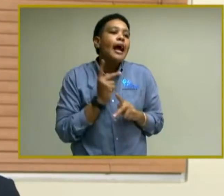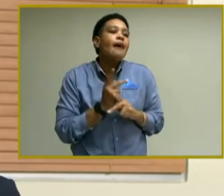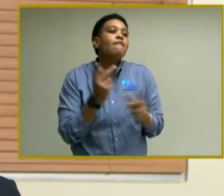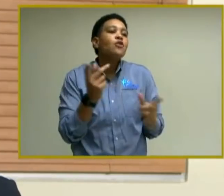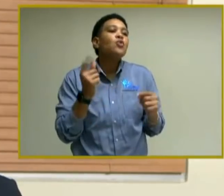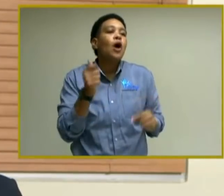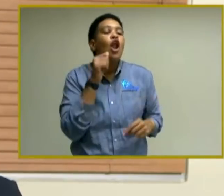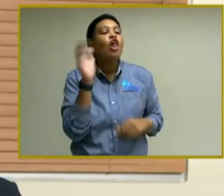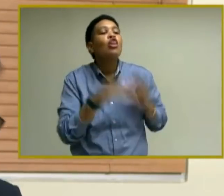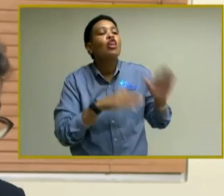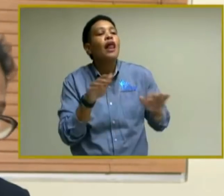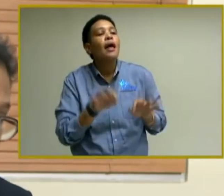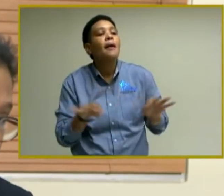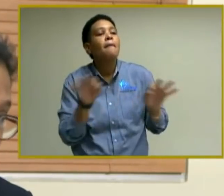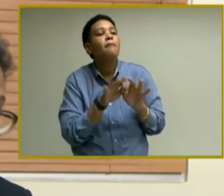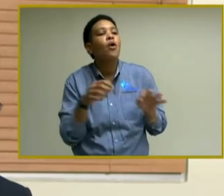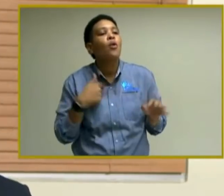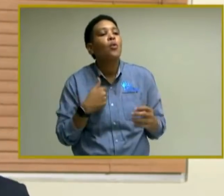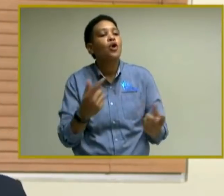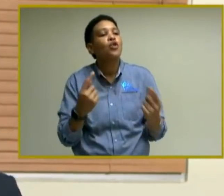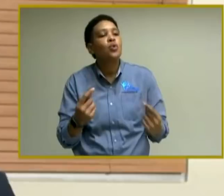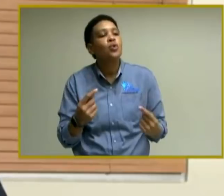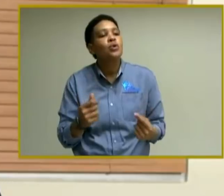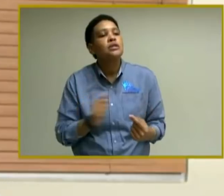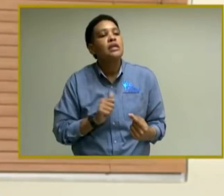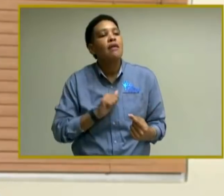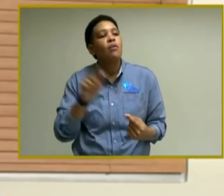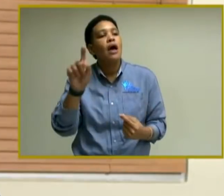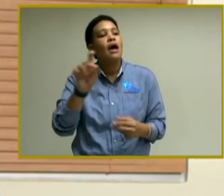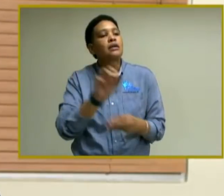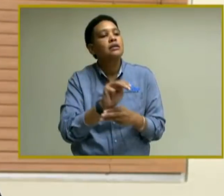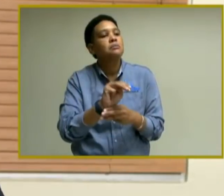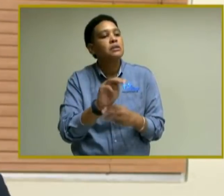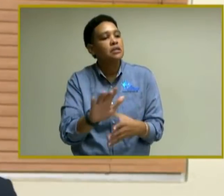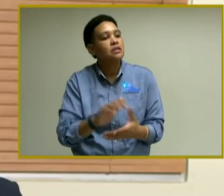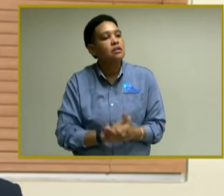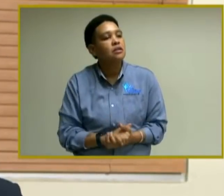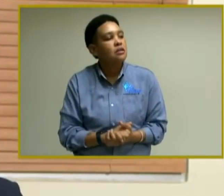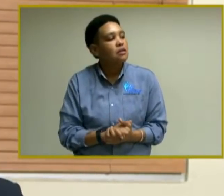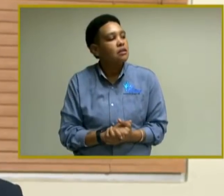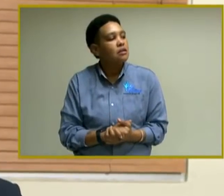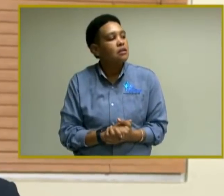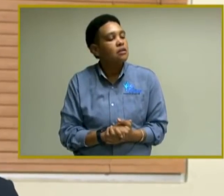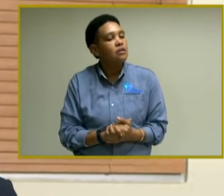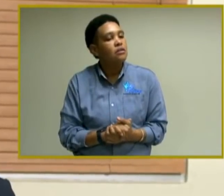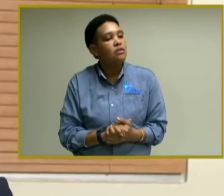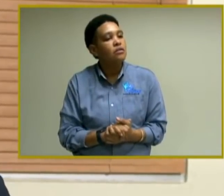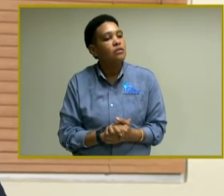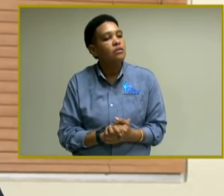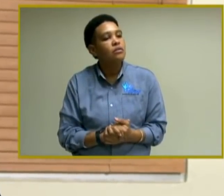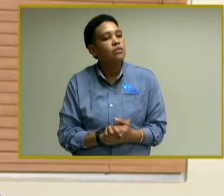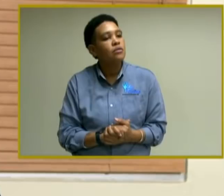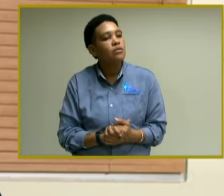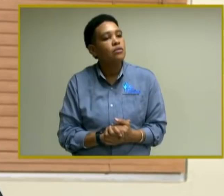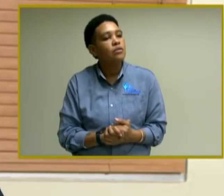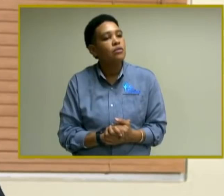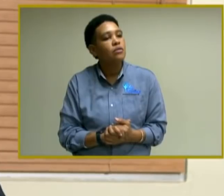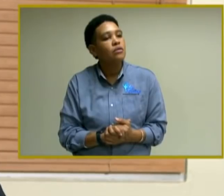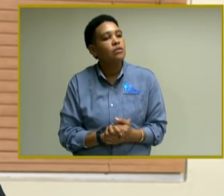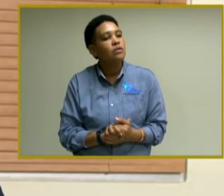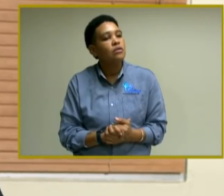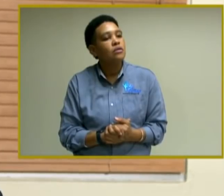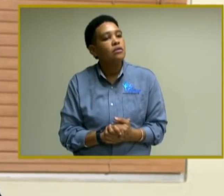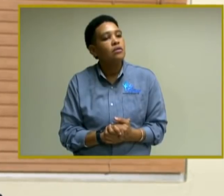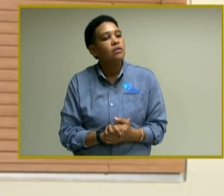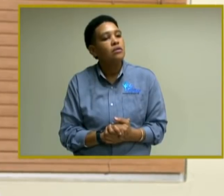do this. And so I'm going to ask Minister, should we go into Dr. Spence? All